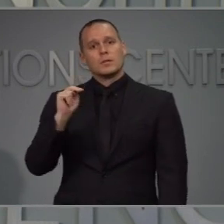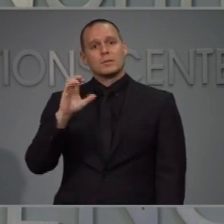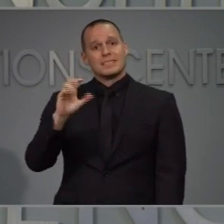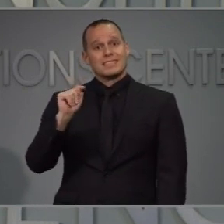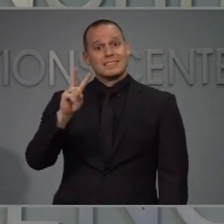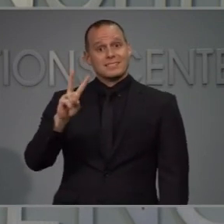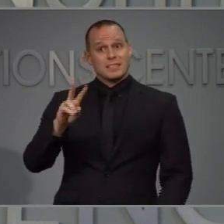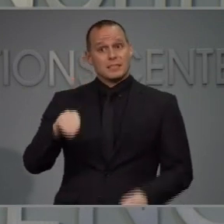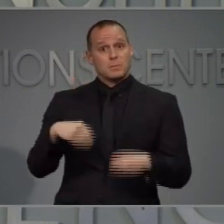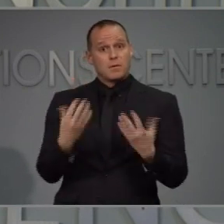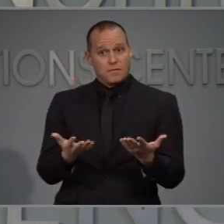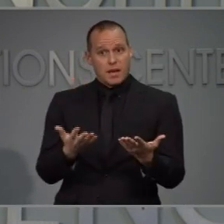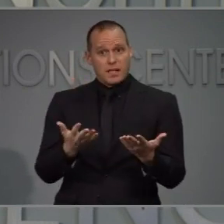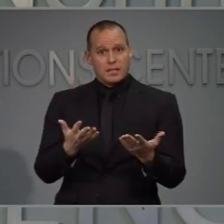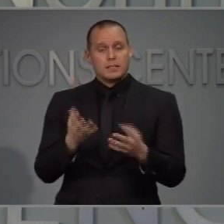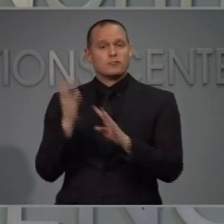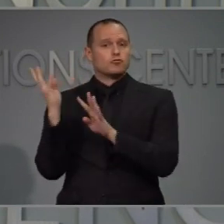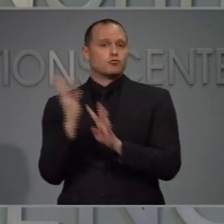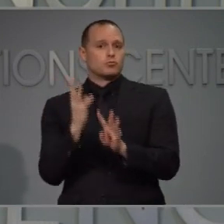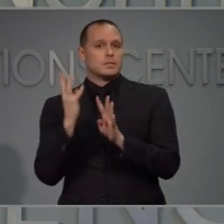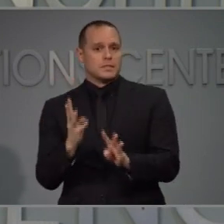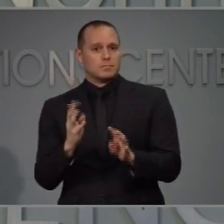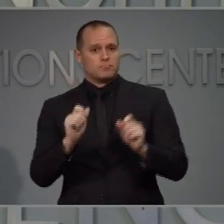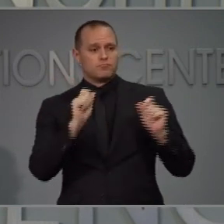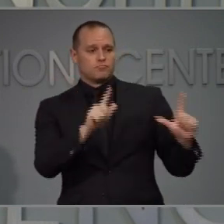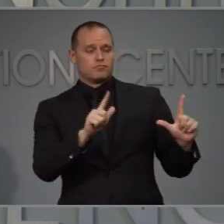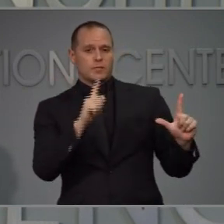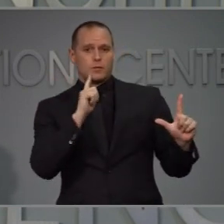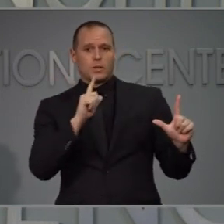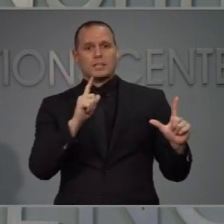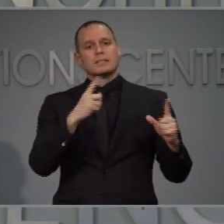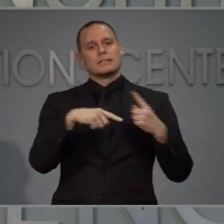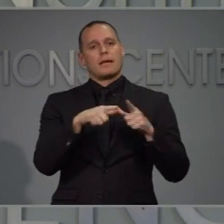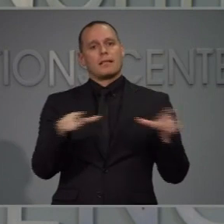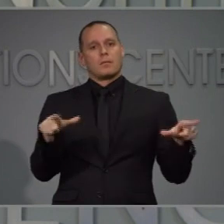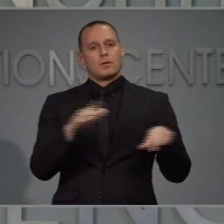is providing a stream for sign language on